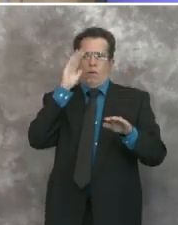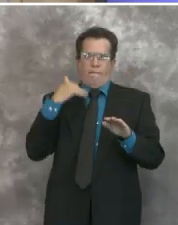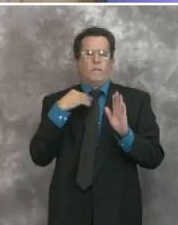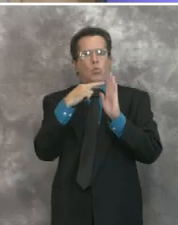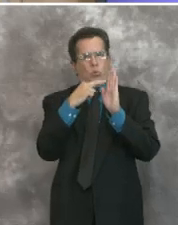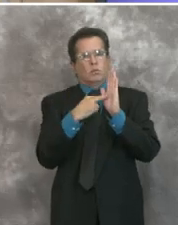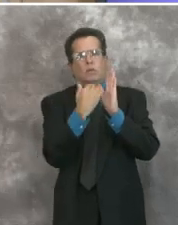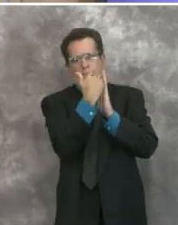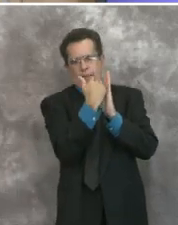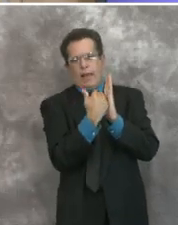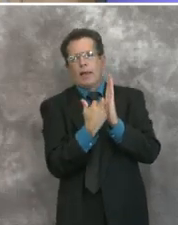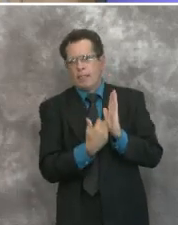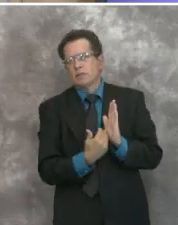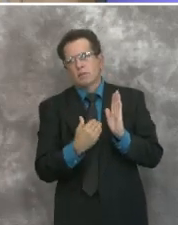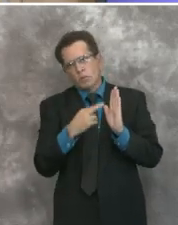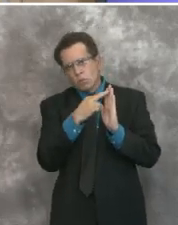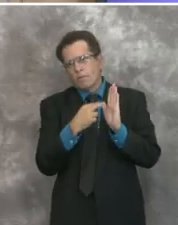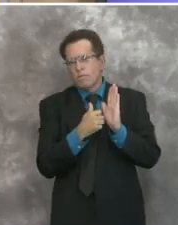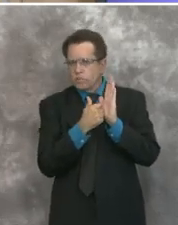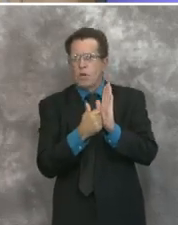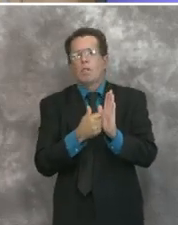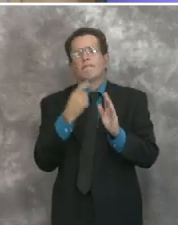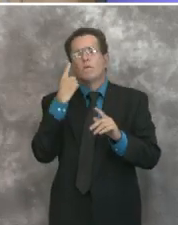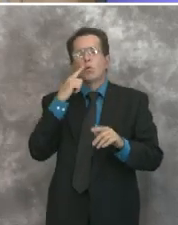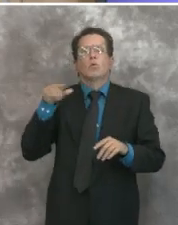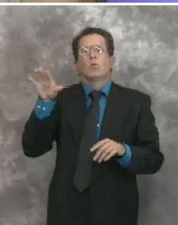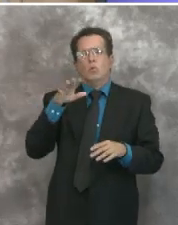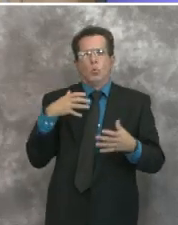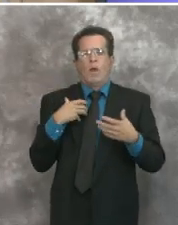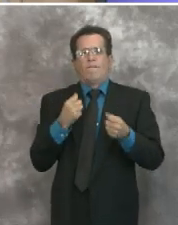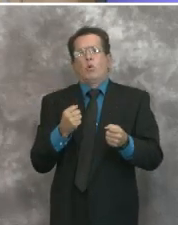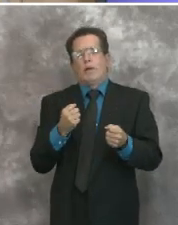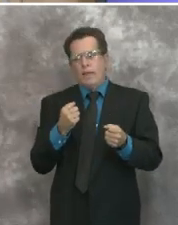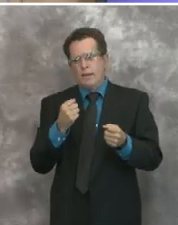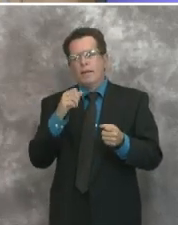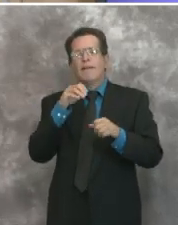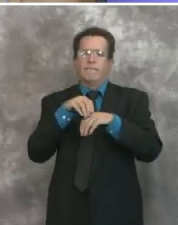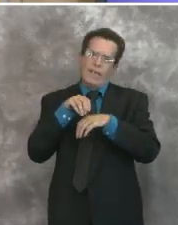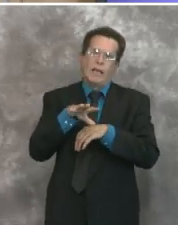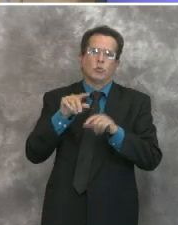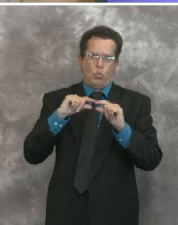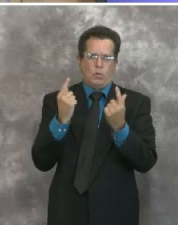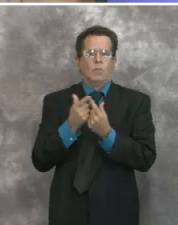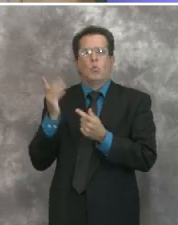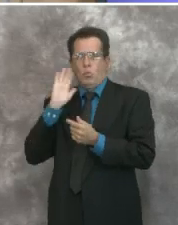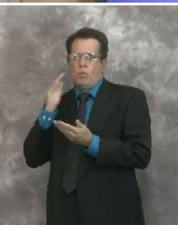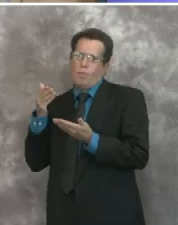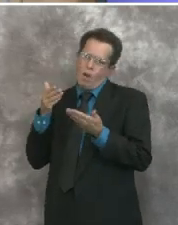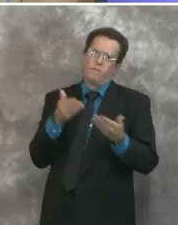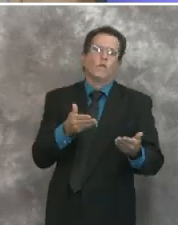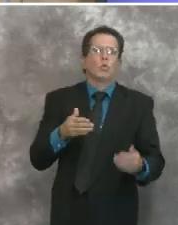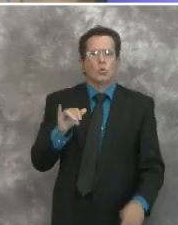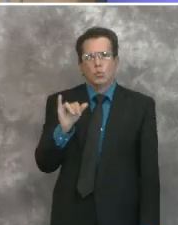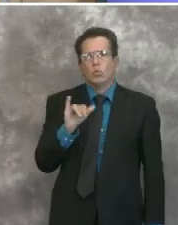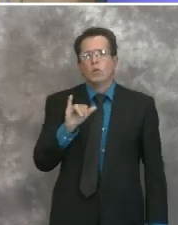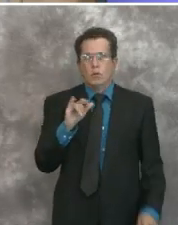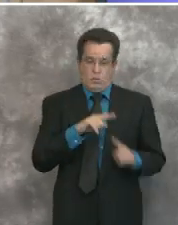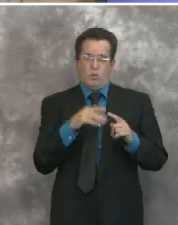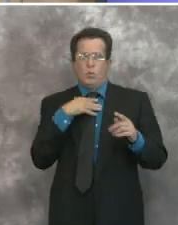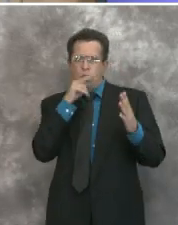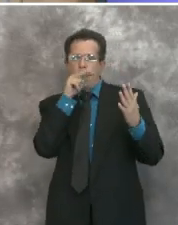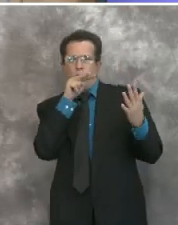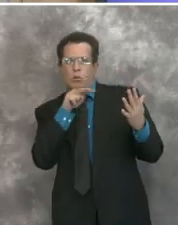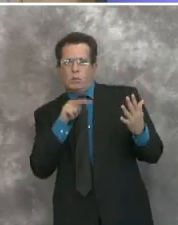that will also be provided through the efforts of the Recovery Advisory Group. So we will consider it a work in